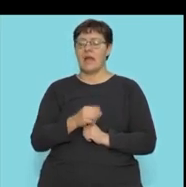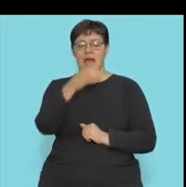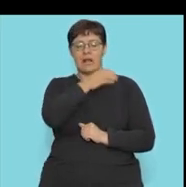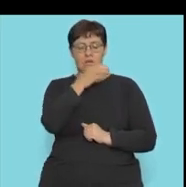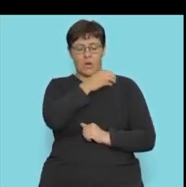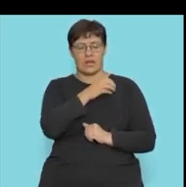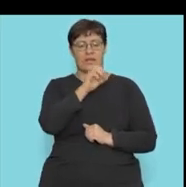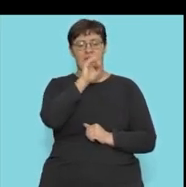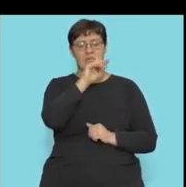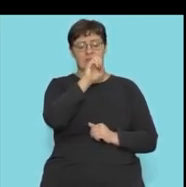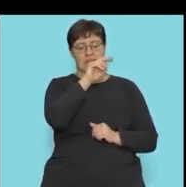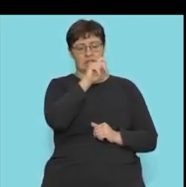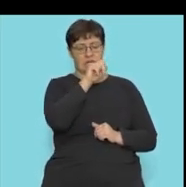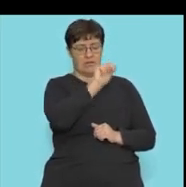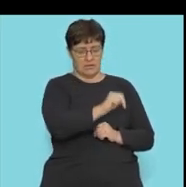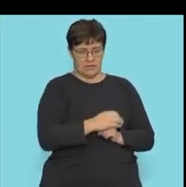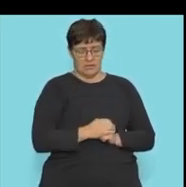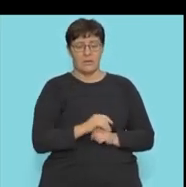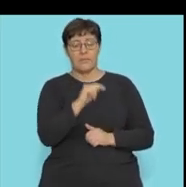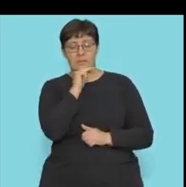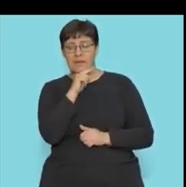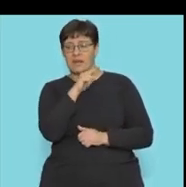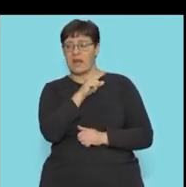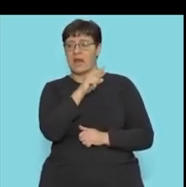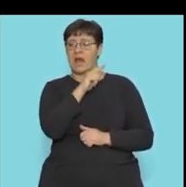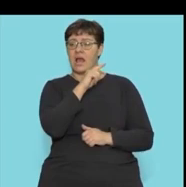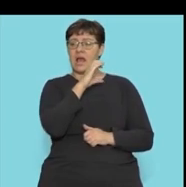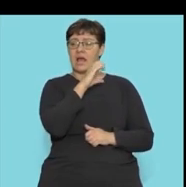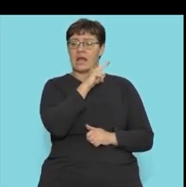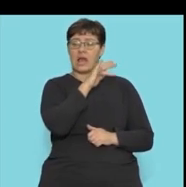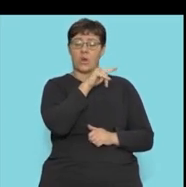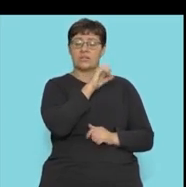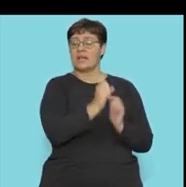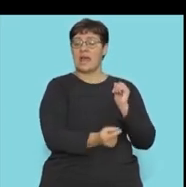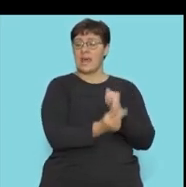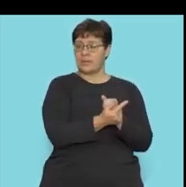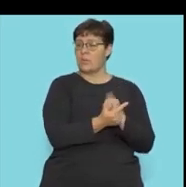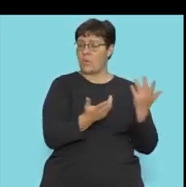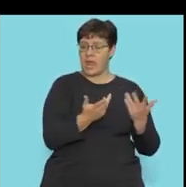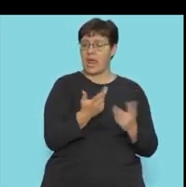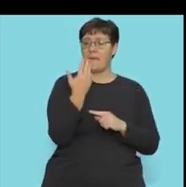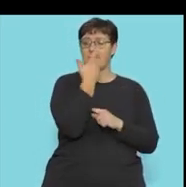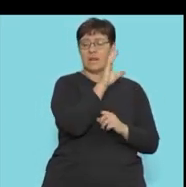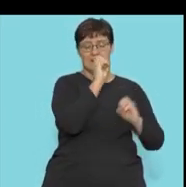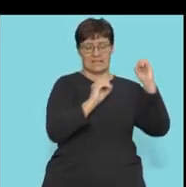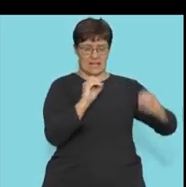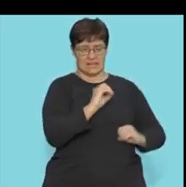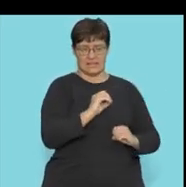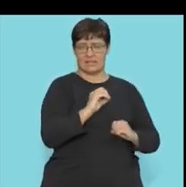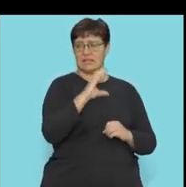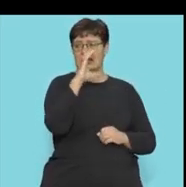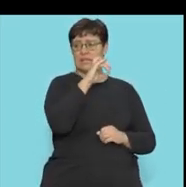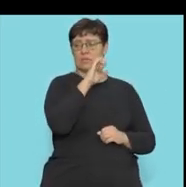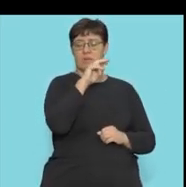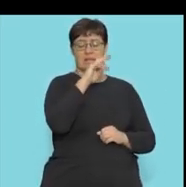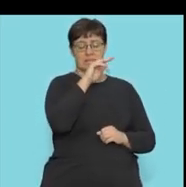alcoholic fermentation. And this enables the glycolysis to occur in the cytoplasm of plant cells. And this in